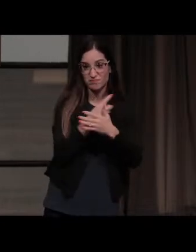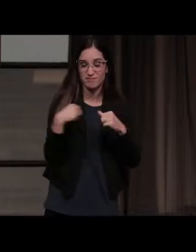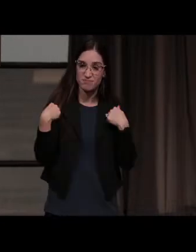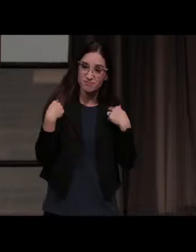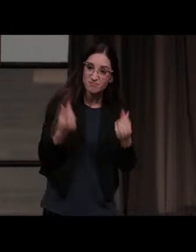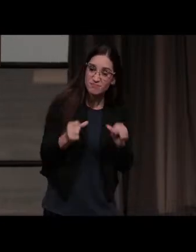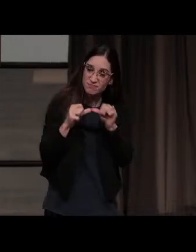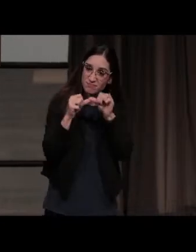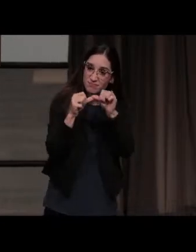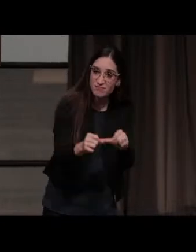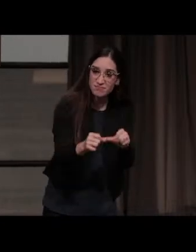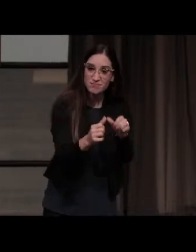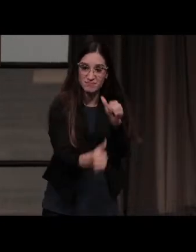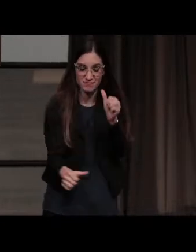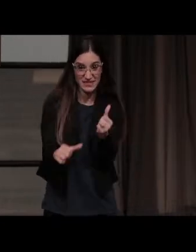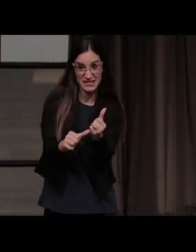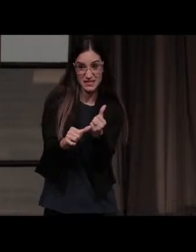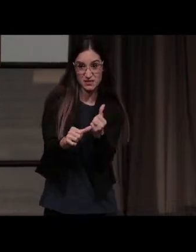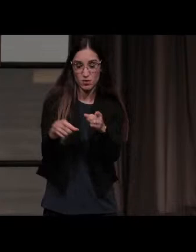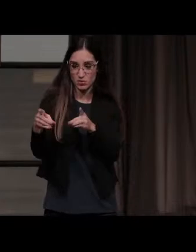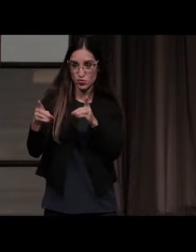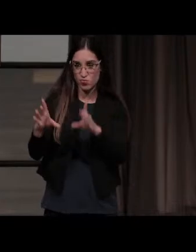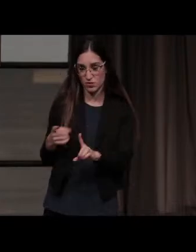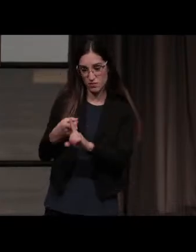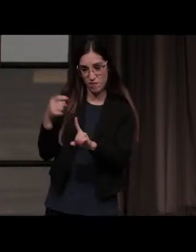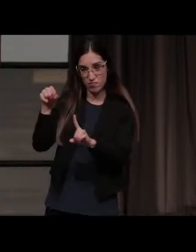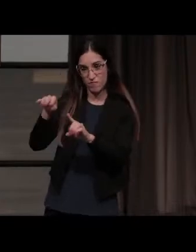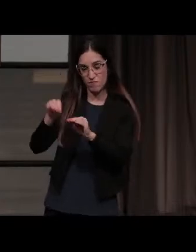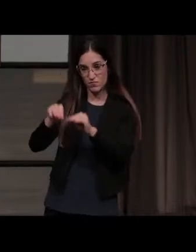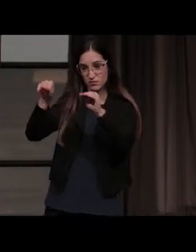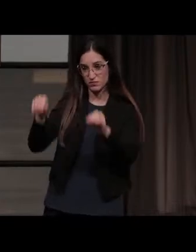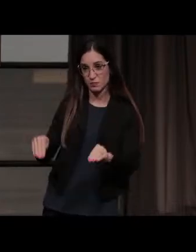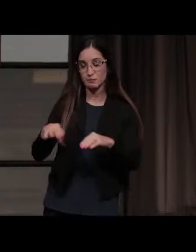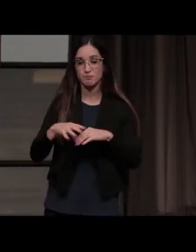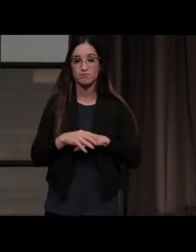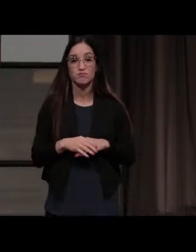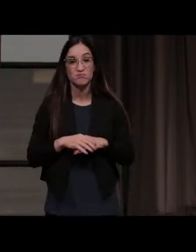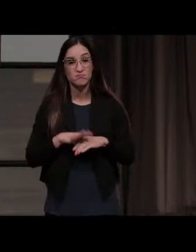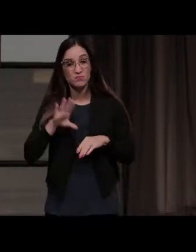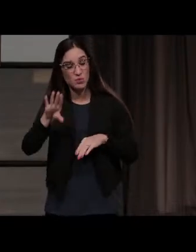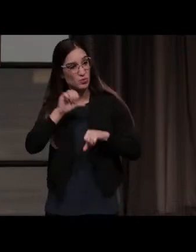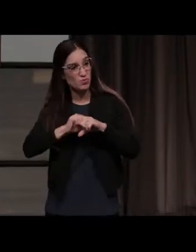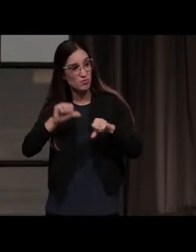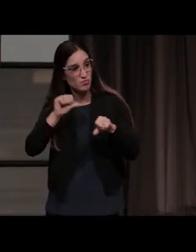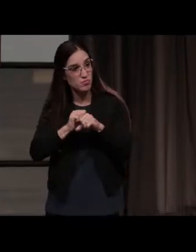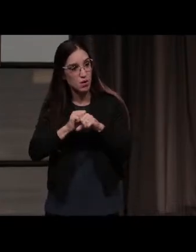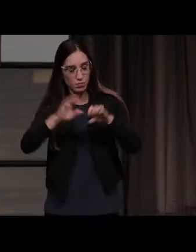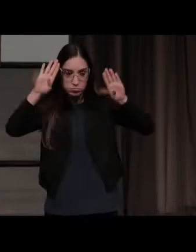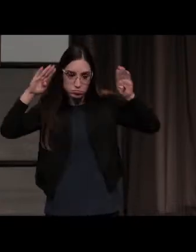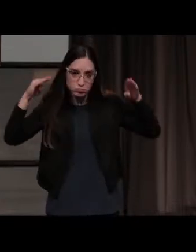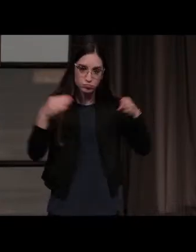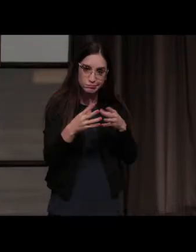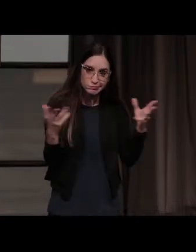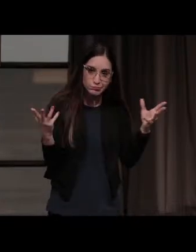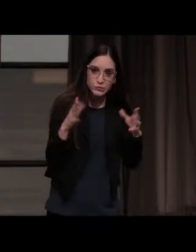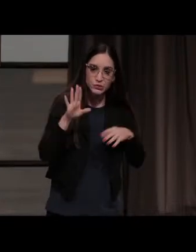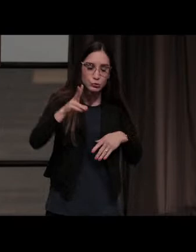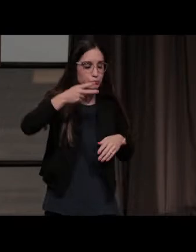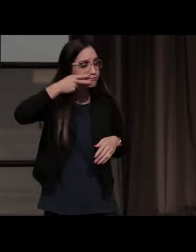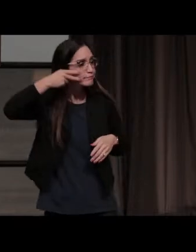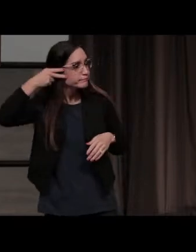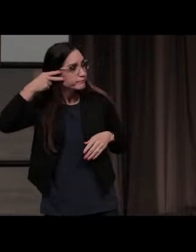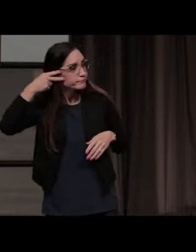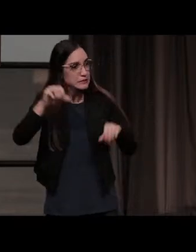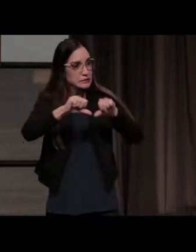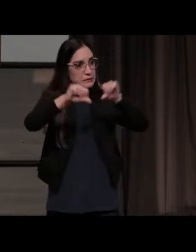as Assistant Director of the Atatiki Museum. Their work focuses on reclaiming Indigenous knowledge systems through